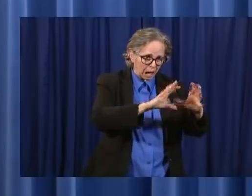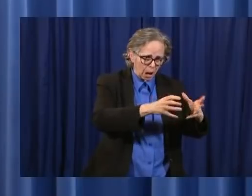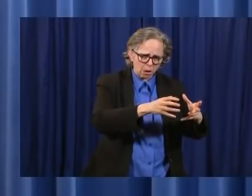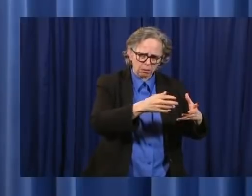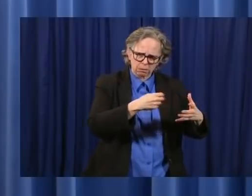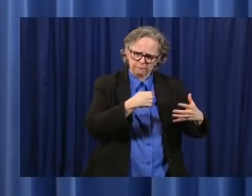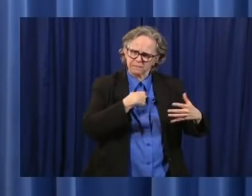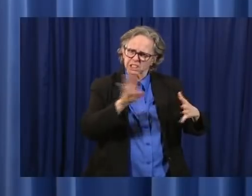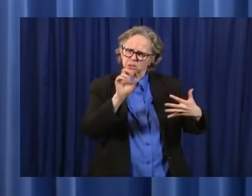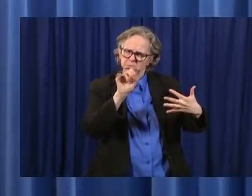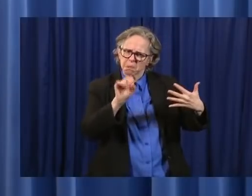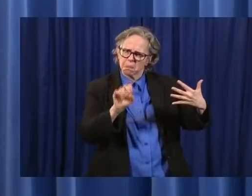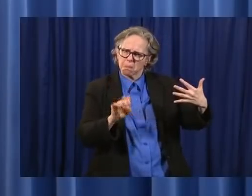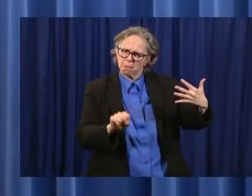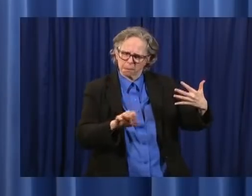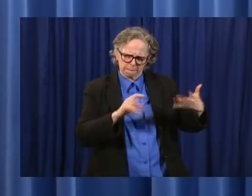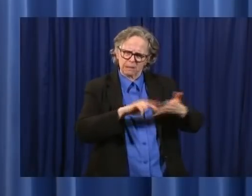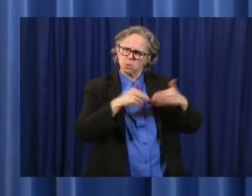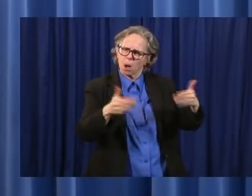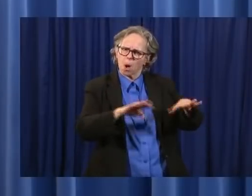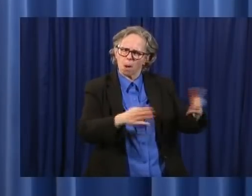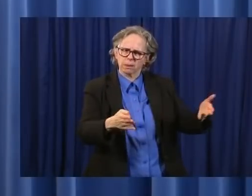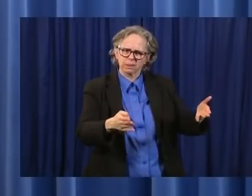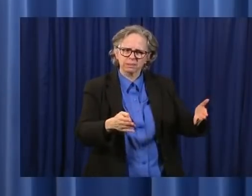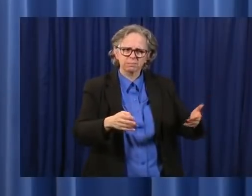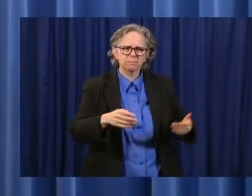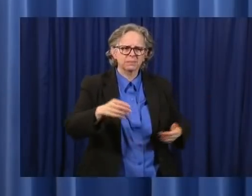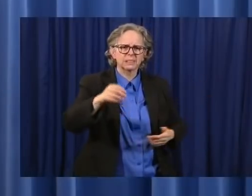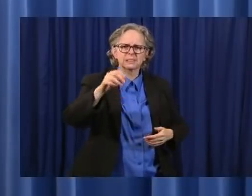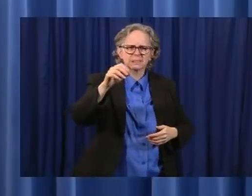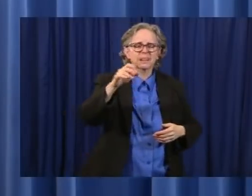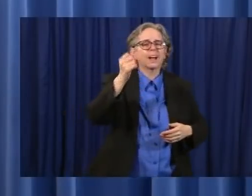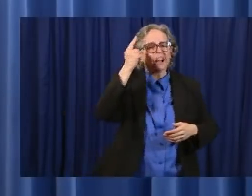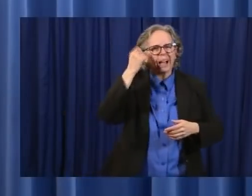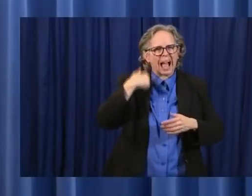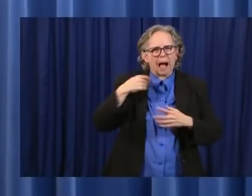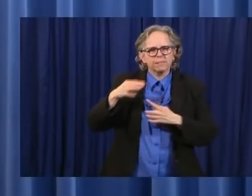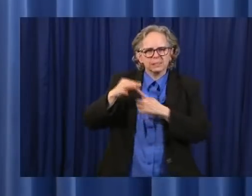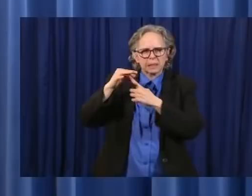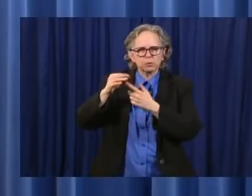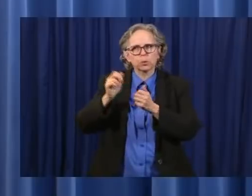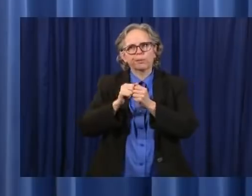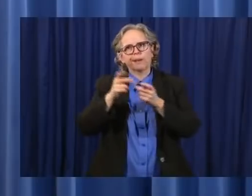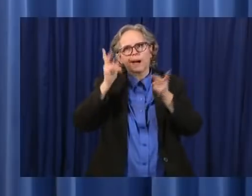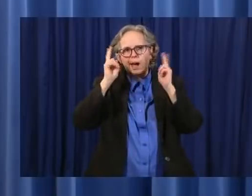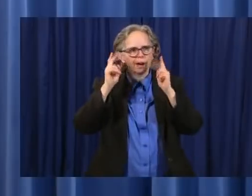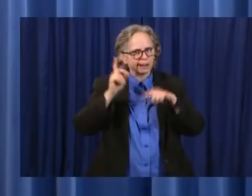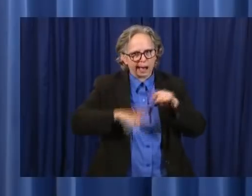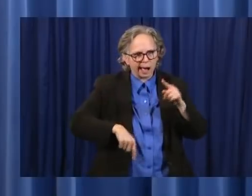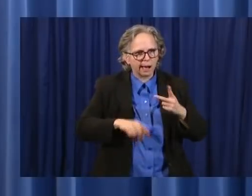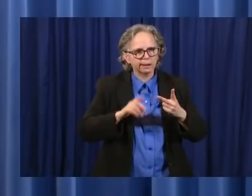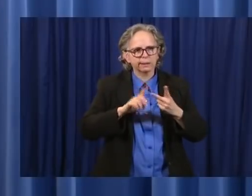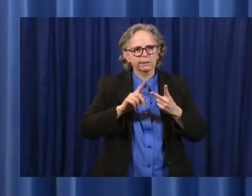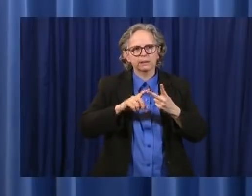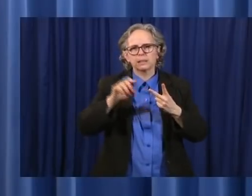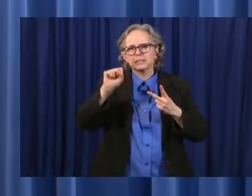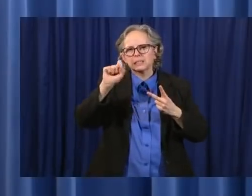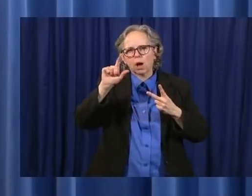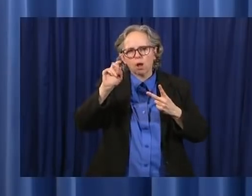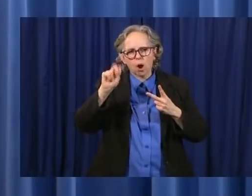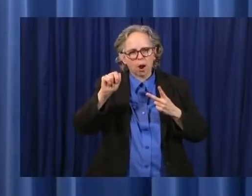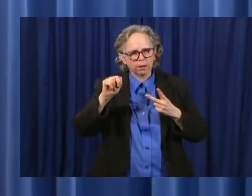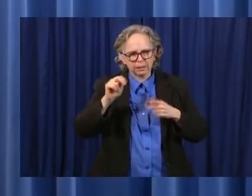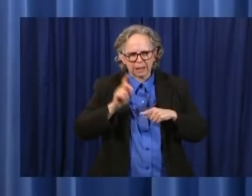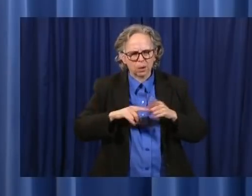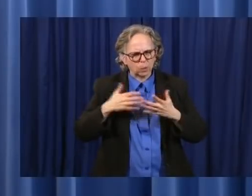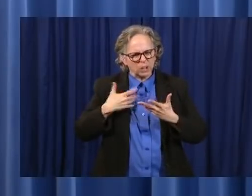We do have exceptions, as you know, in regard to hair, in regard to salons, and we're working on that, and we